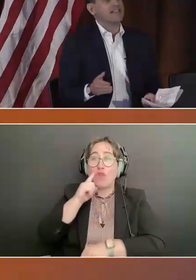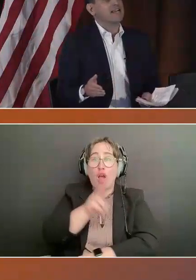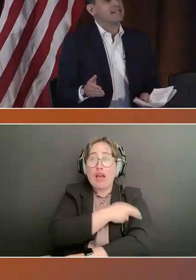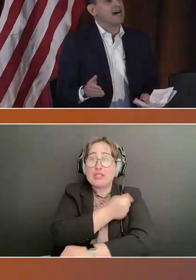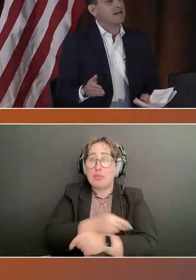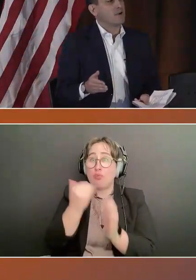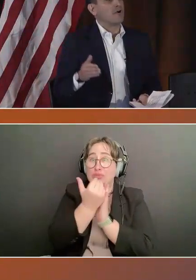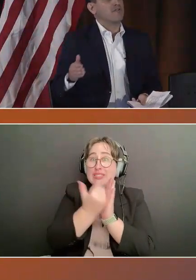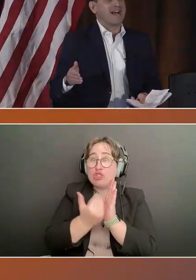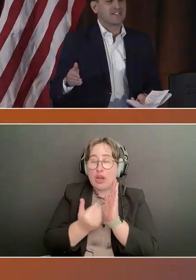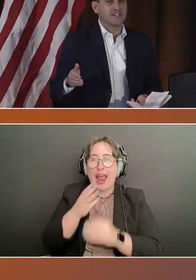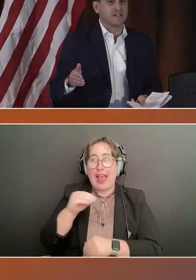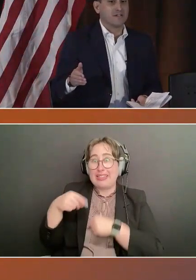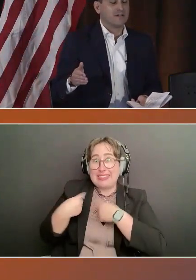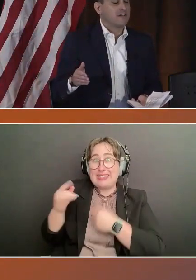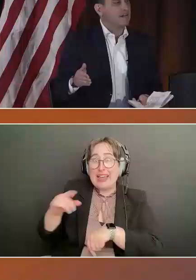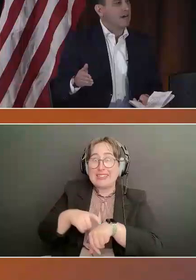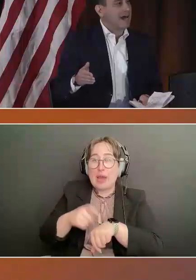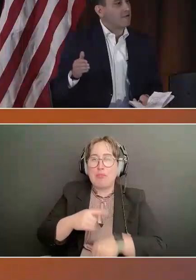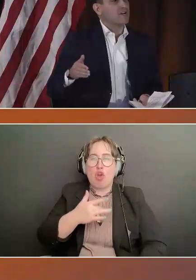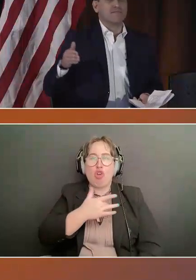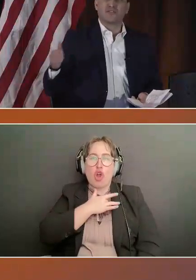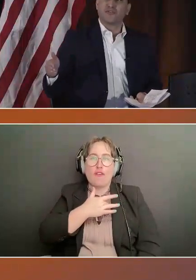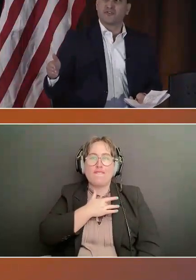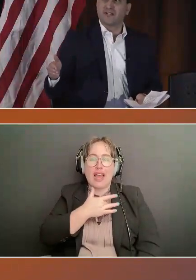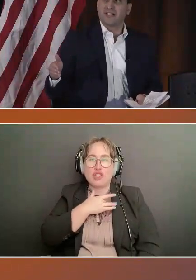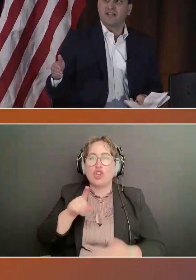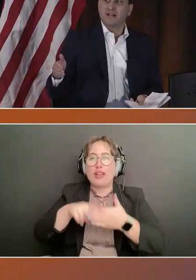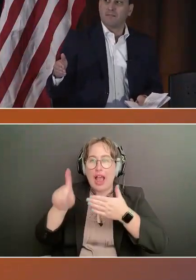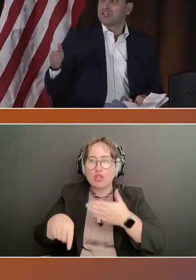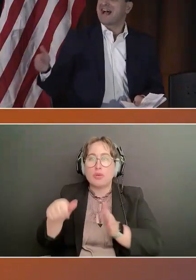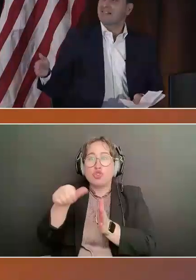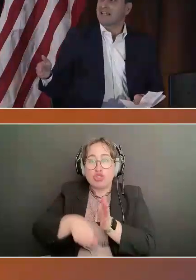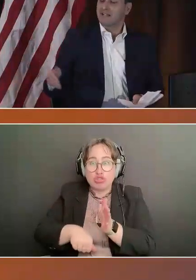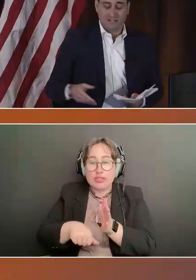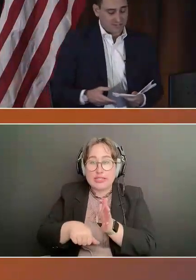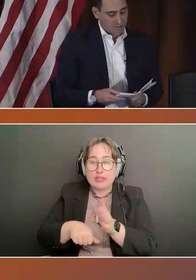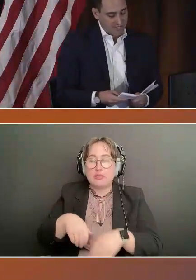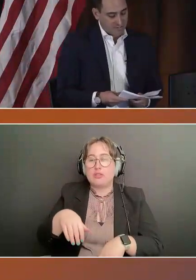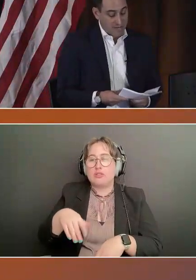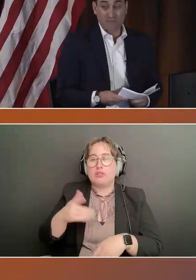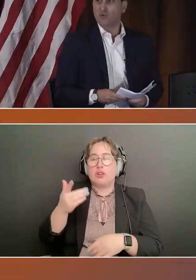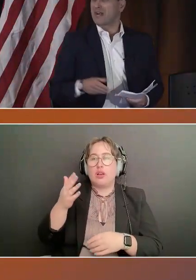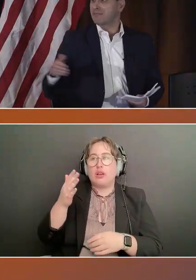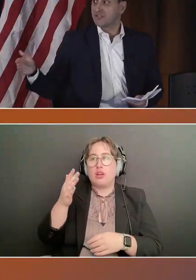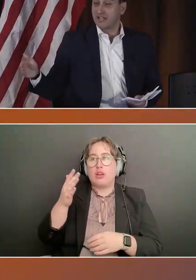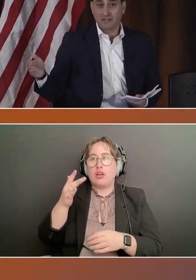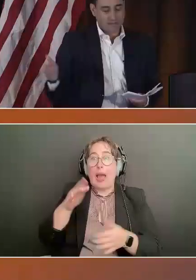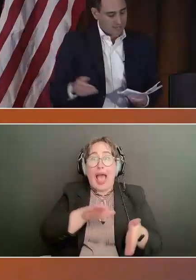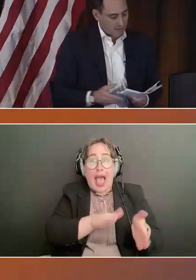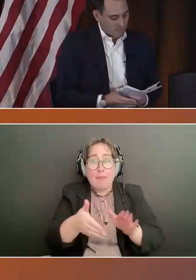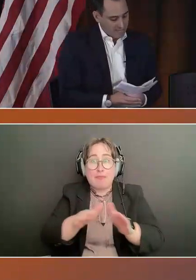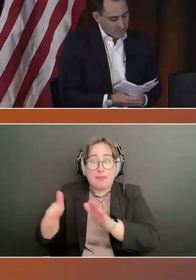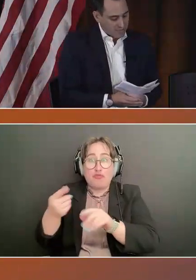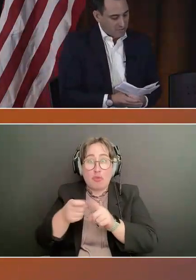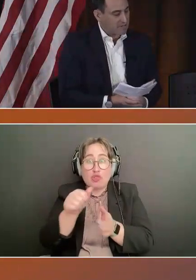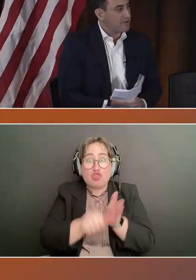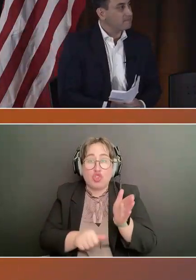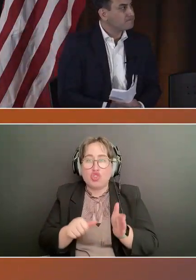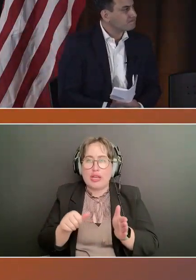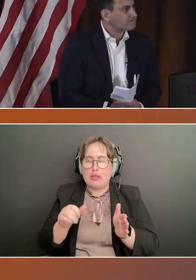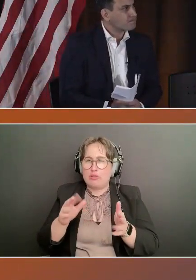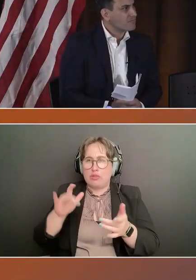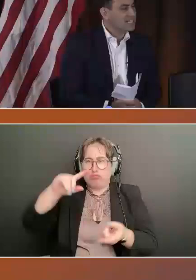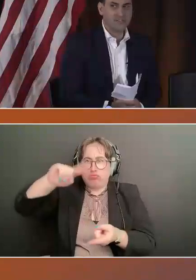since that time, cardiovascular outcome surgery mortality has decreased by over 20% over that 20-year